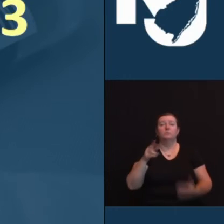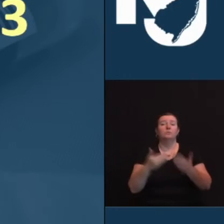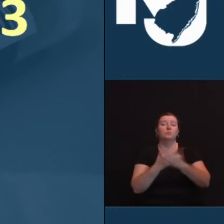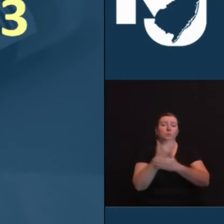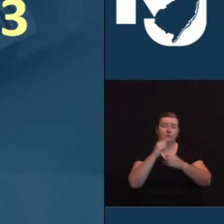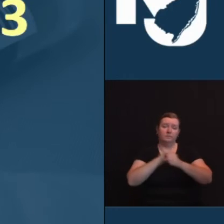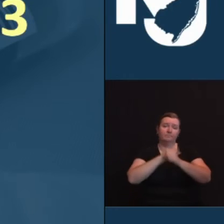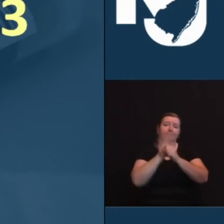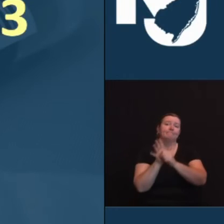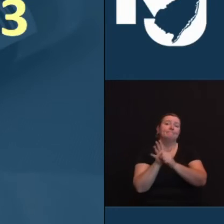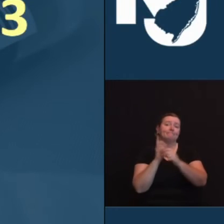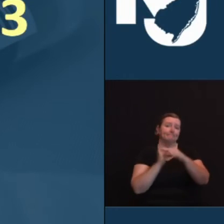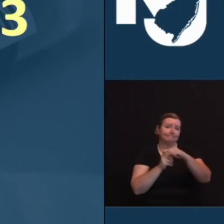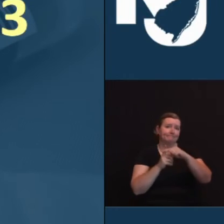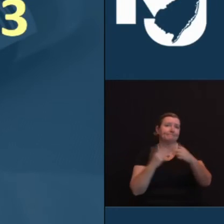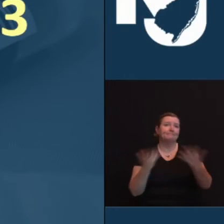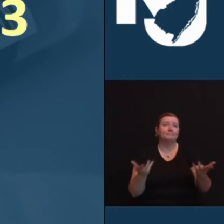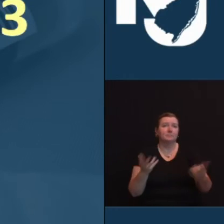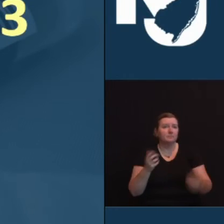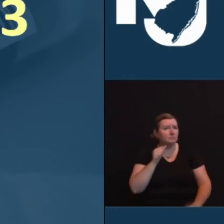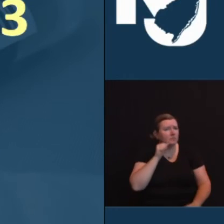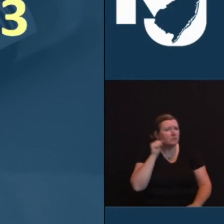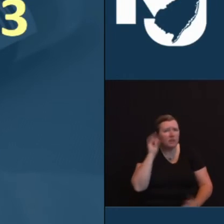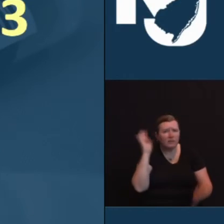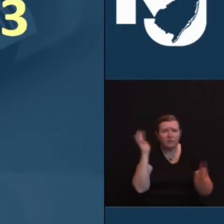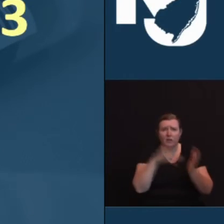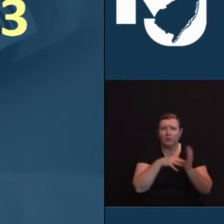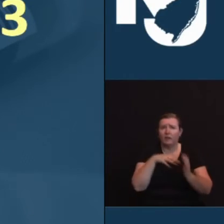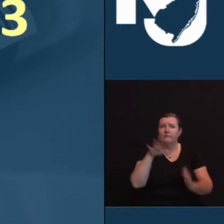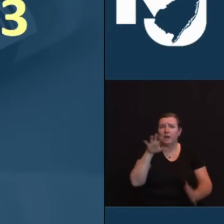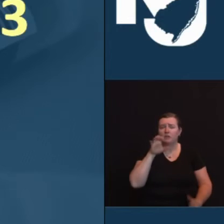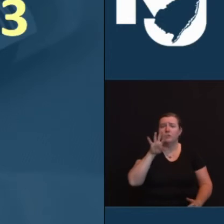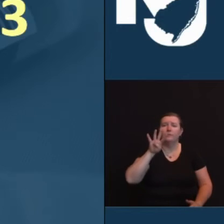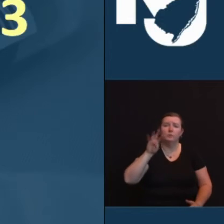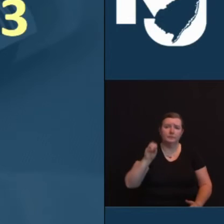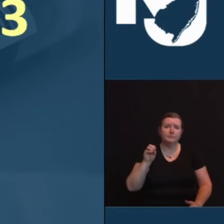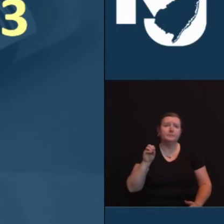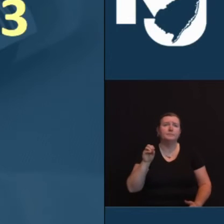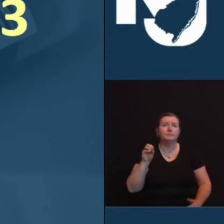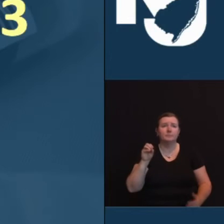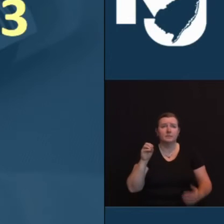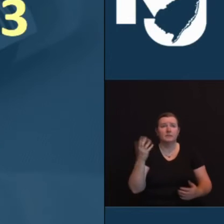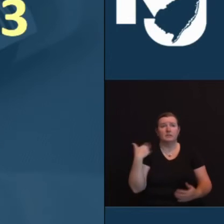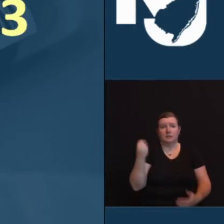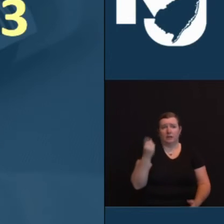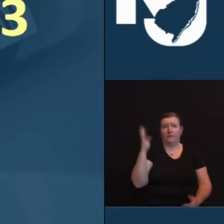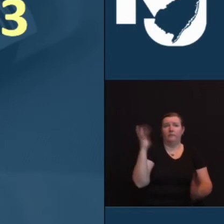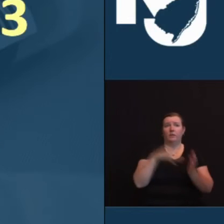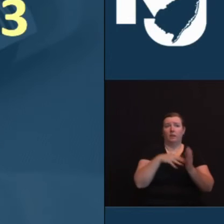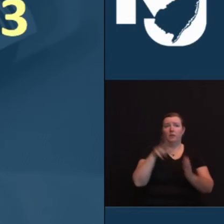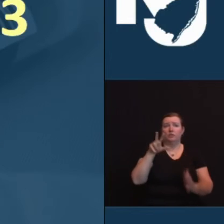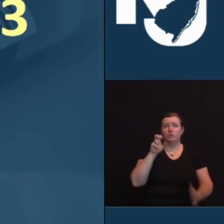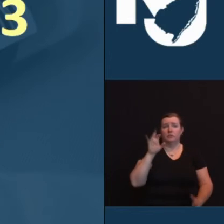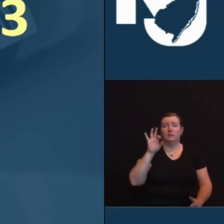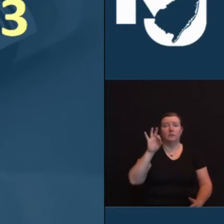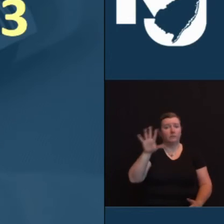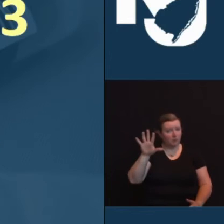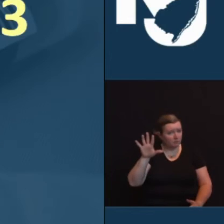right. Yesterday, 4,540. Saturday, 4,395. Friday,